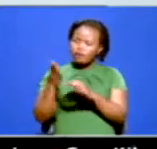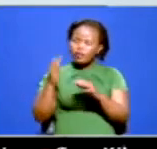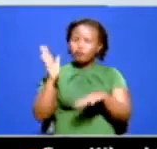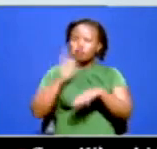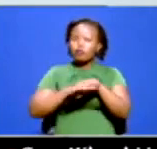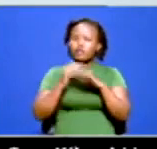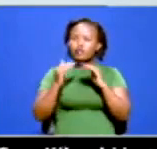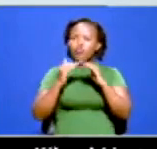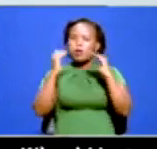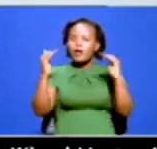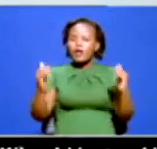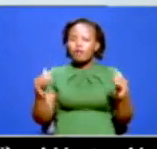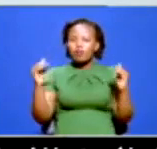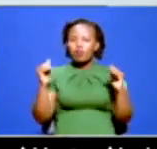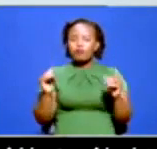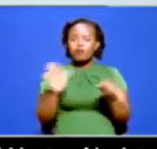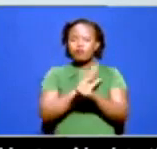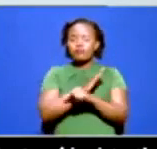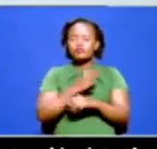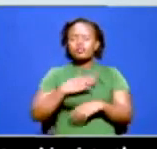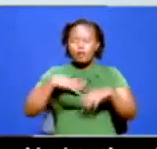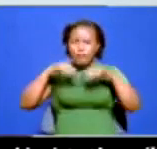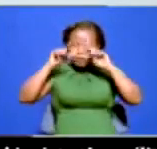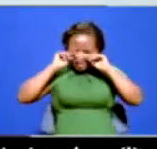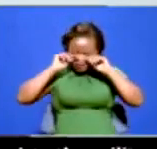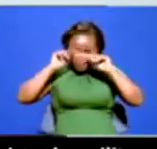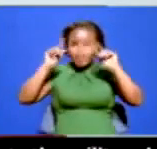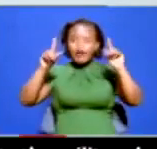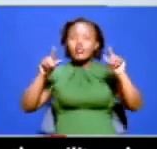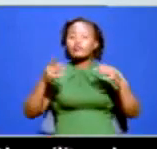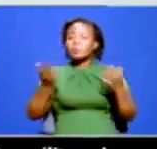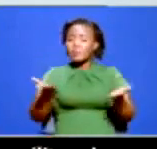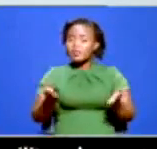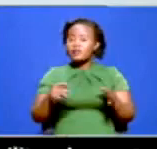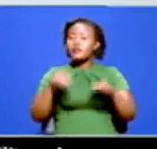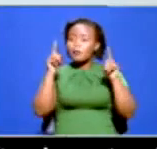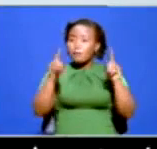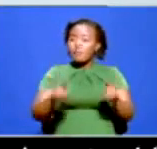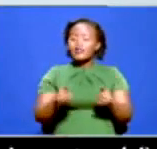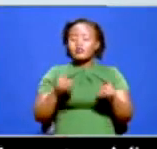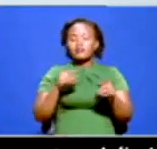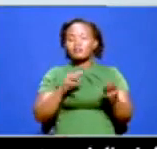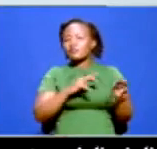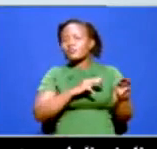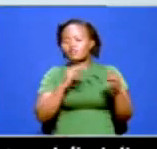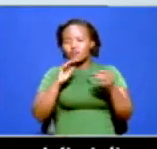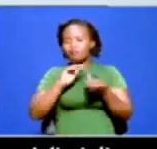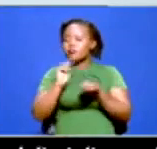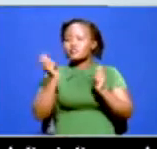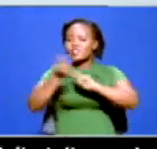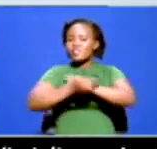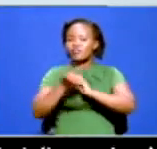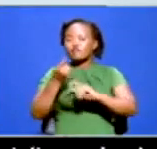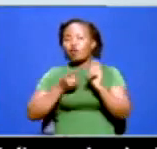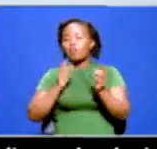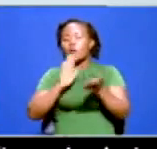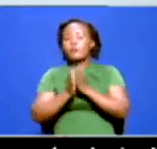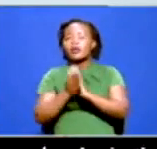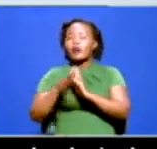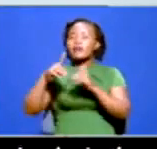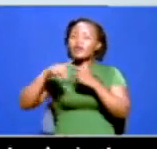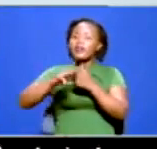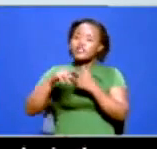full colonel, I realized that I needed to move away from purely being an engineer. And when I got a chance to